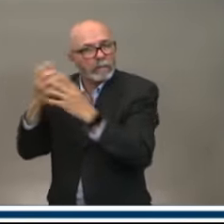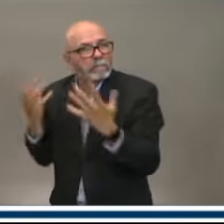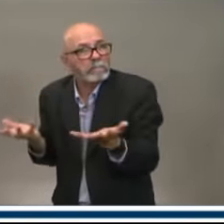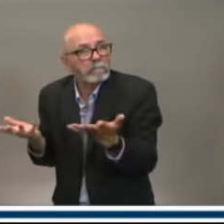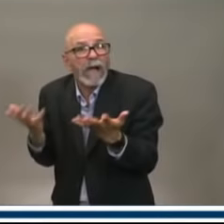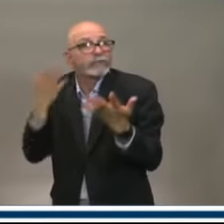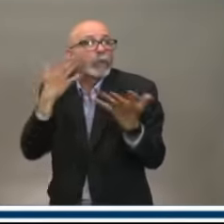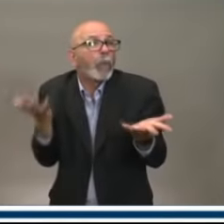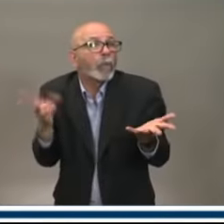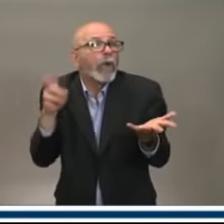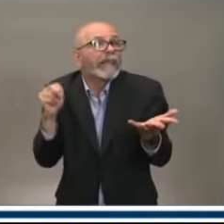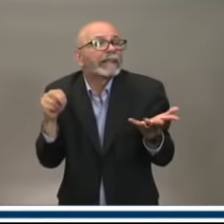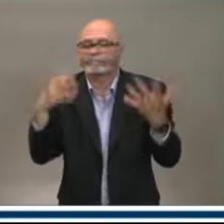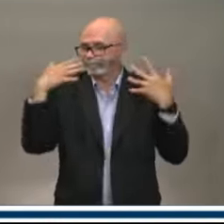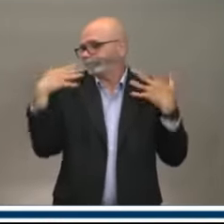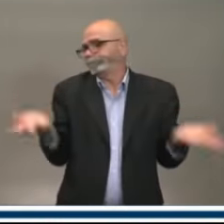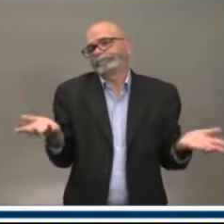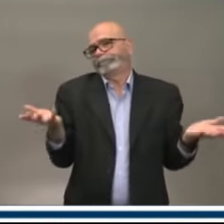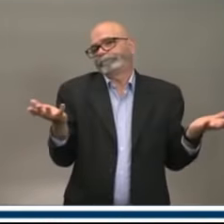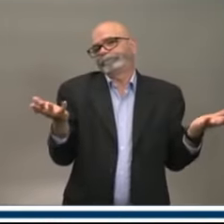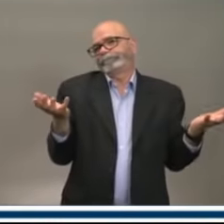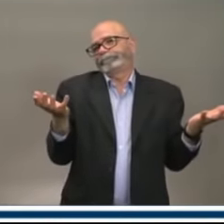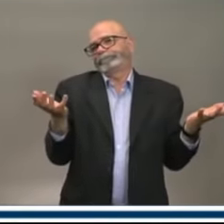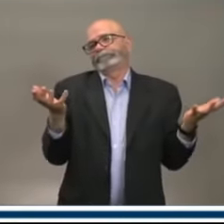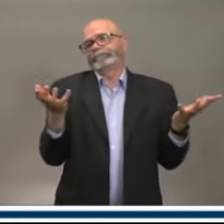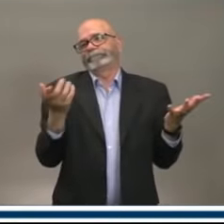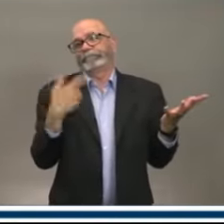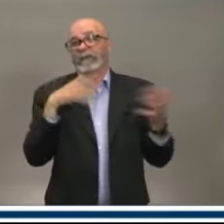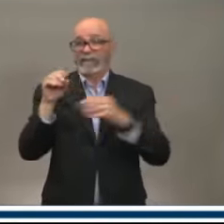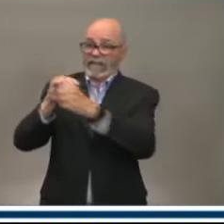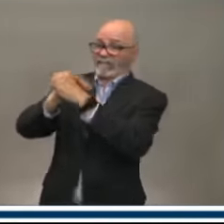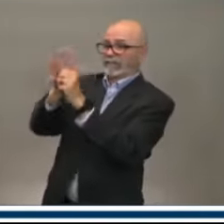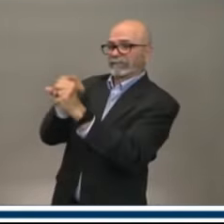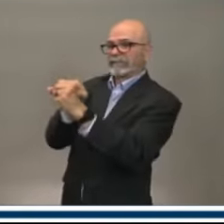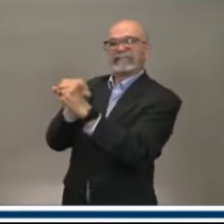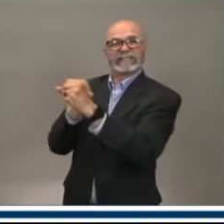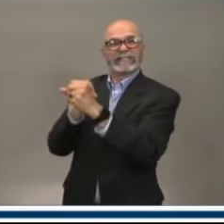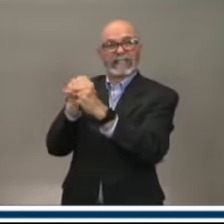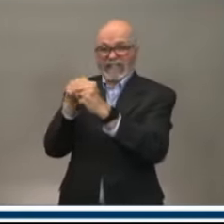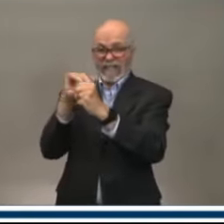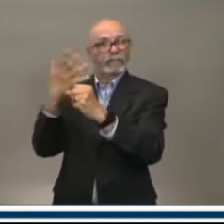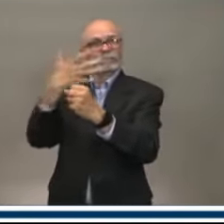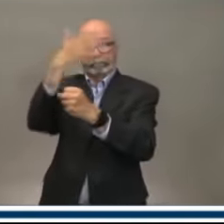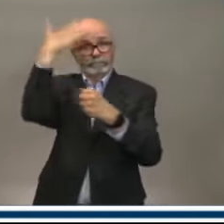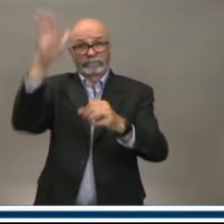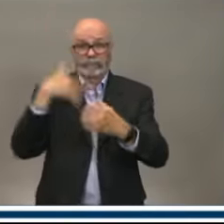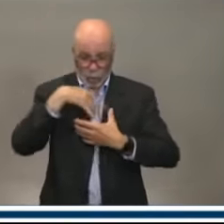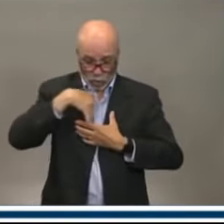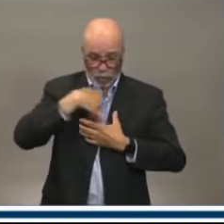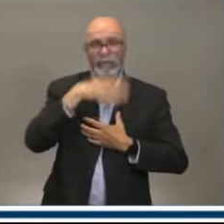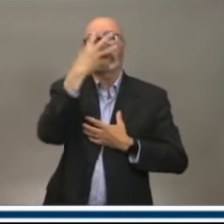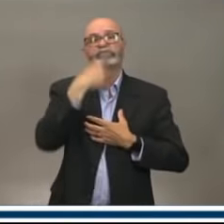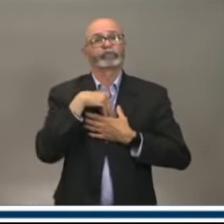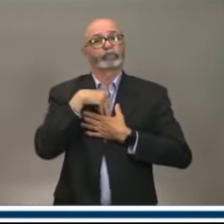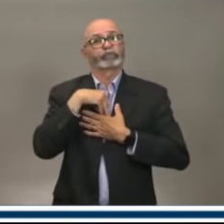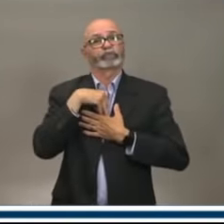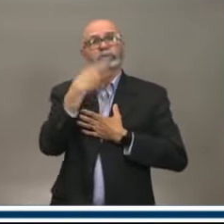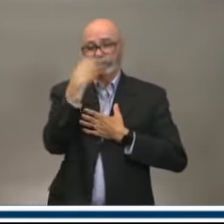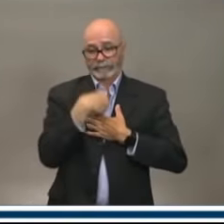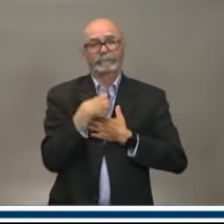that. We're not even sure with this virus how long any immunity you get from being affected, how long that's going to be sustained. And there's a